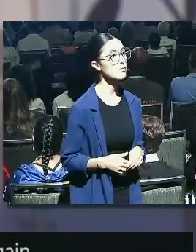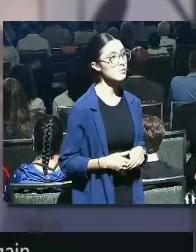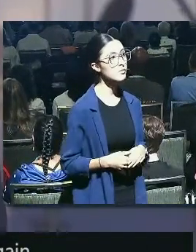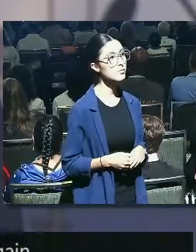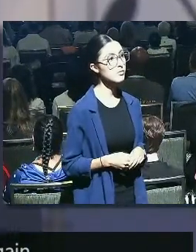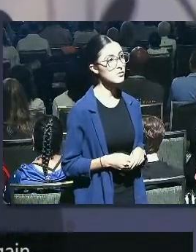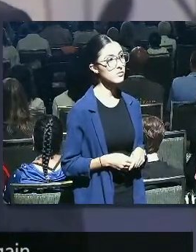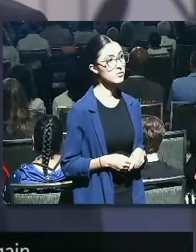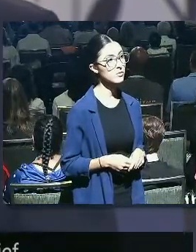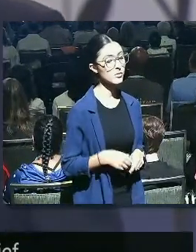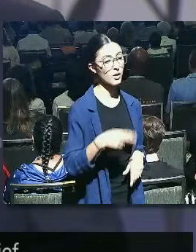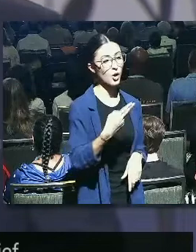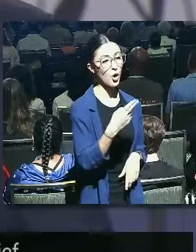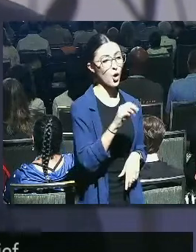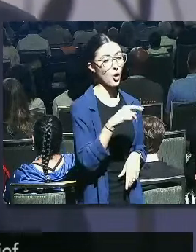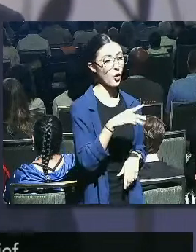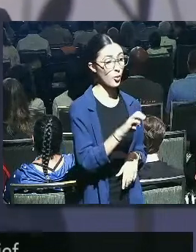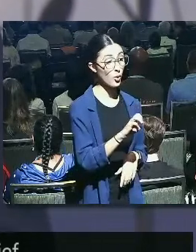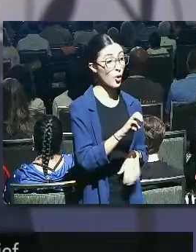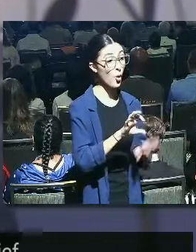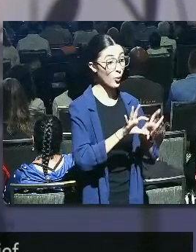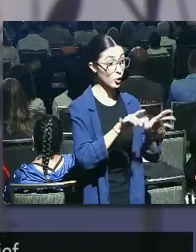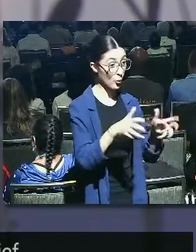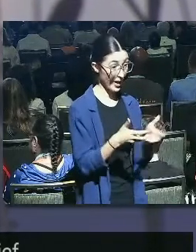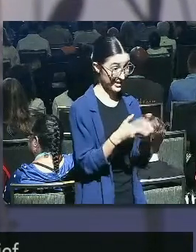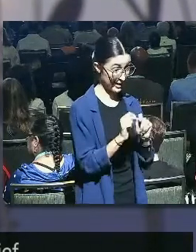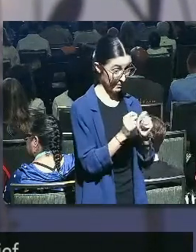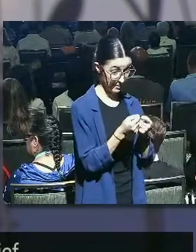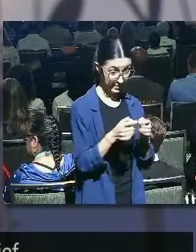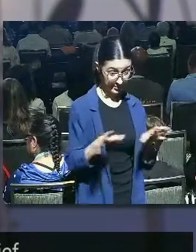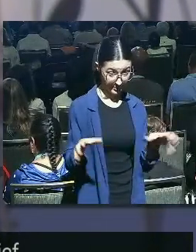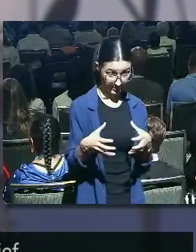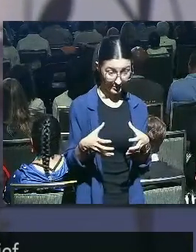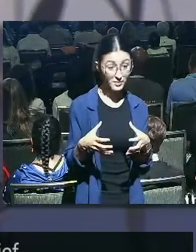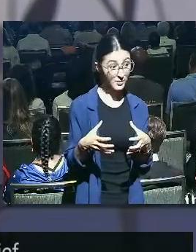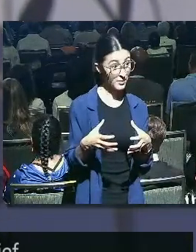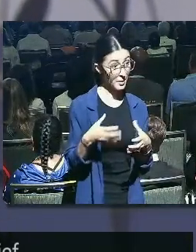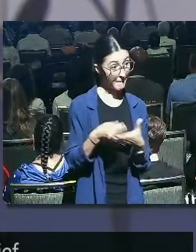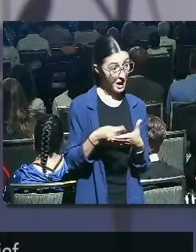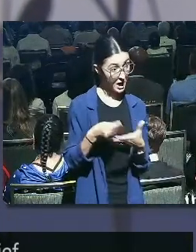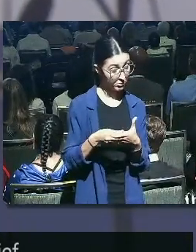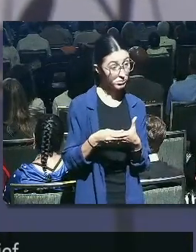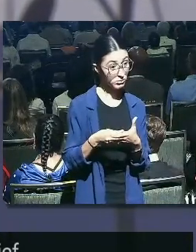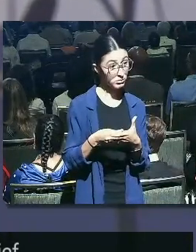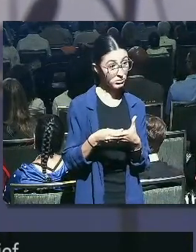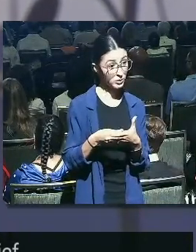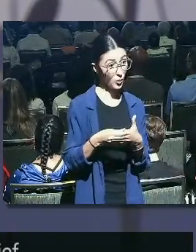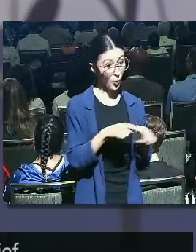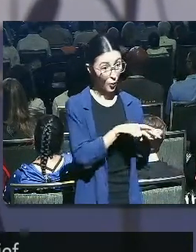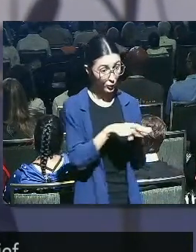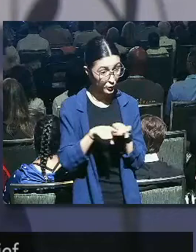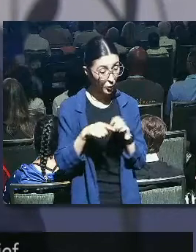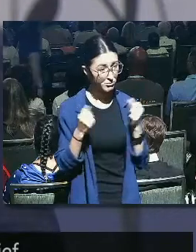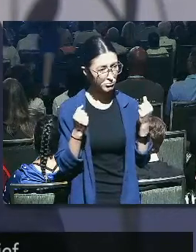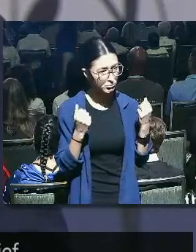The Hope Worldwide team used those funds, along with the many partnerships that we've developed over the